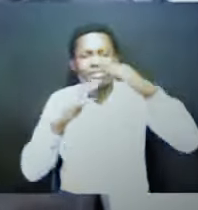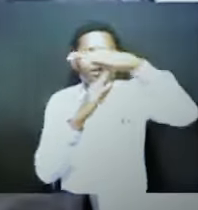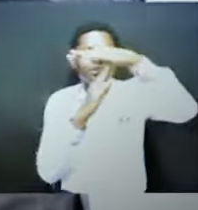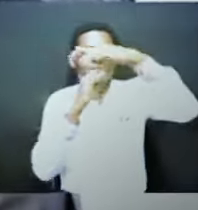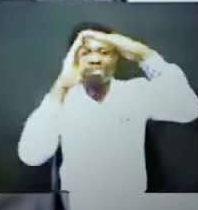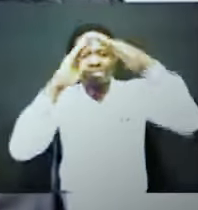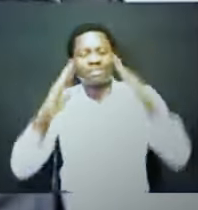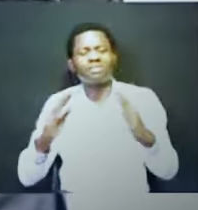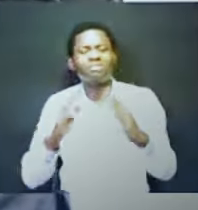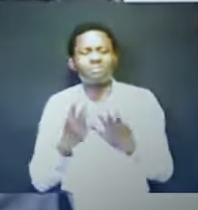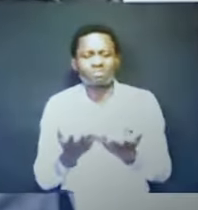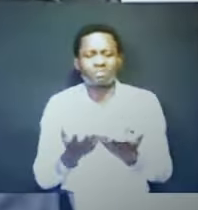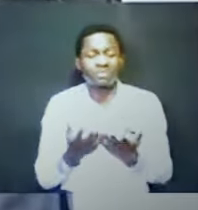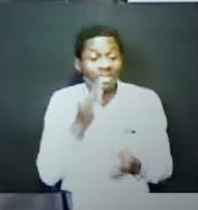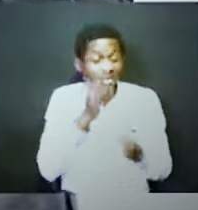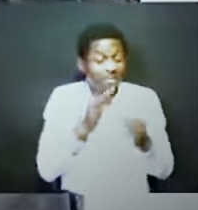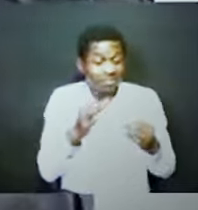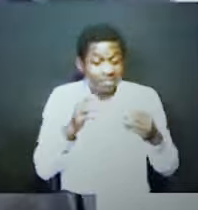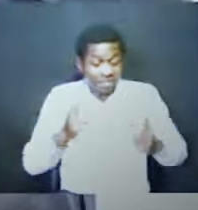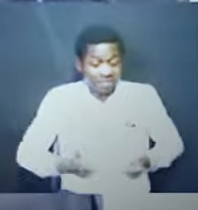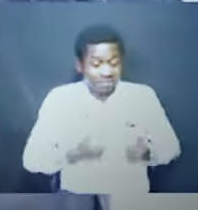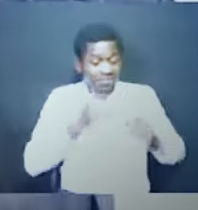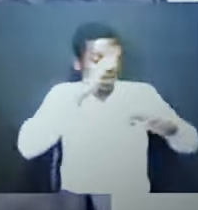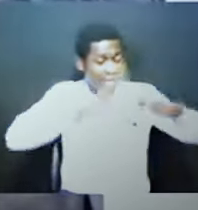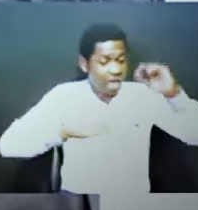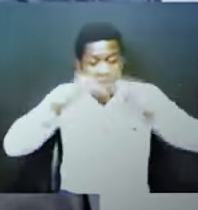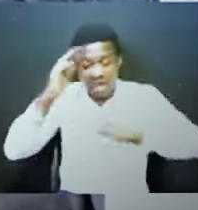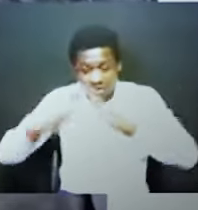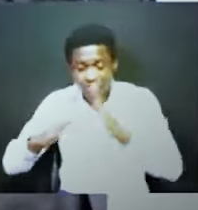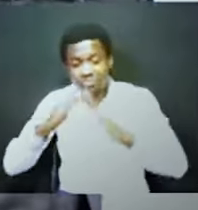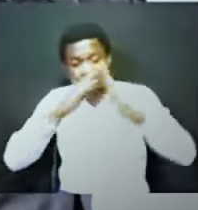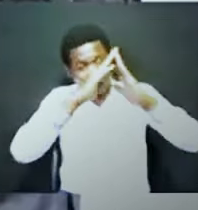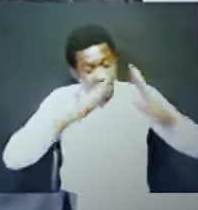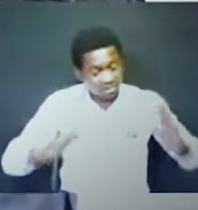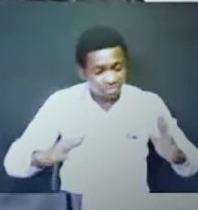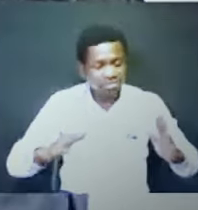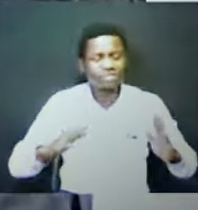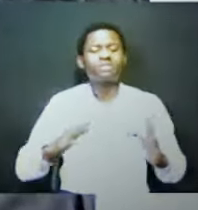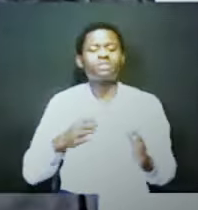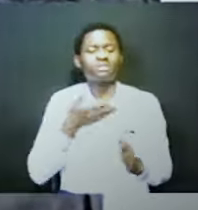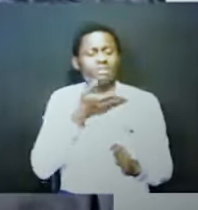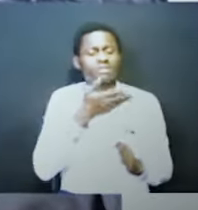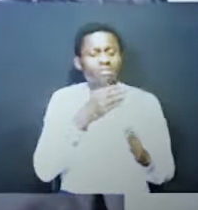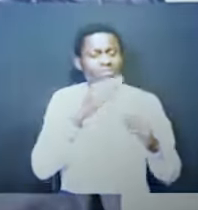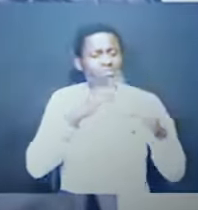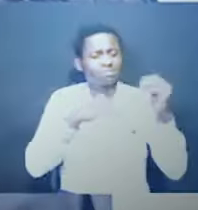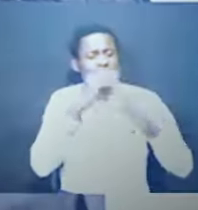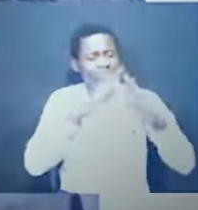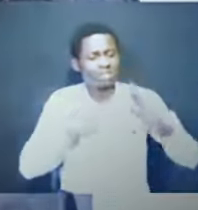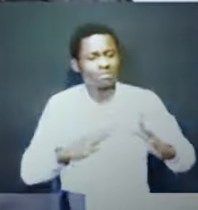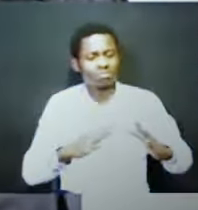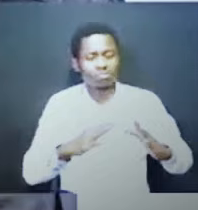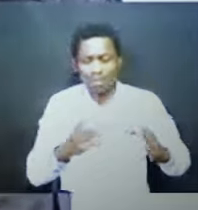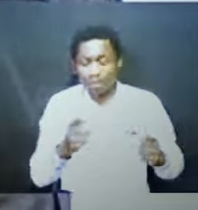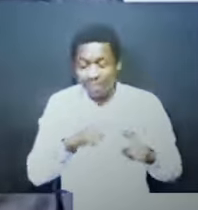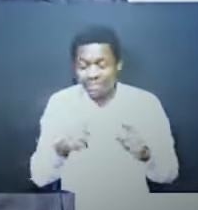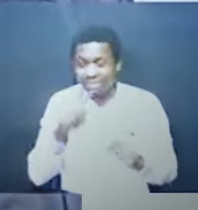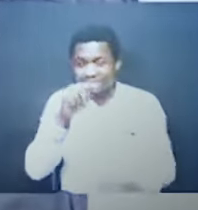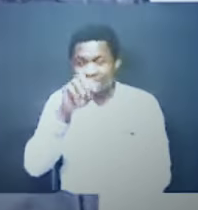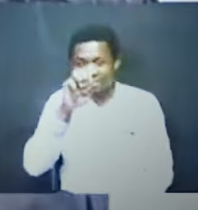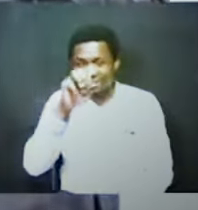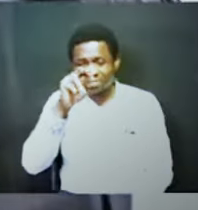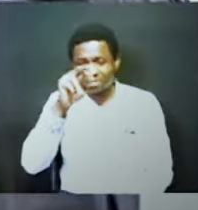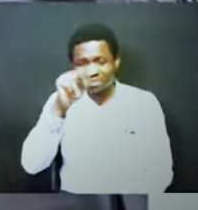in houses, what that means is that Abraham will not move on. If you have a tent and you want to move on, you just fold it, you carry it, and you are